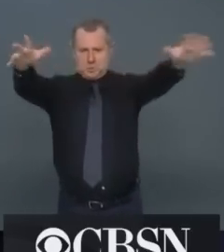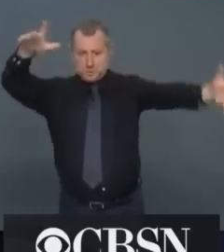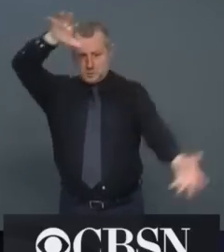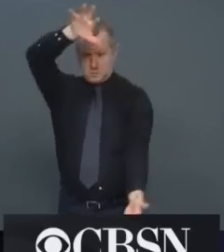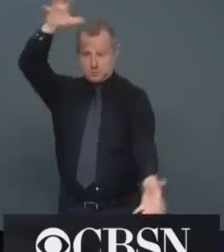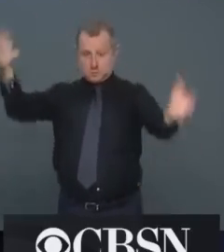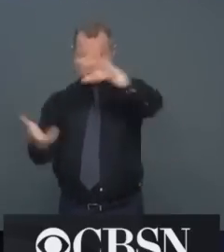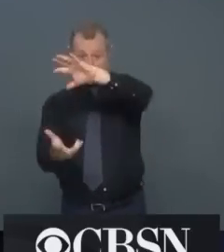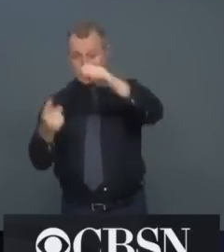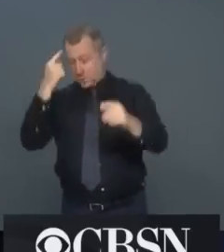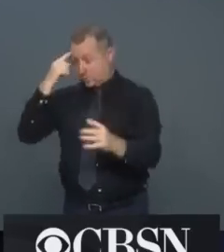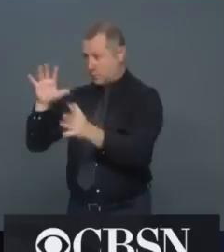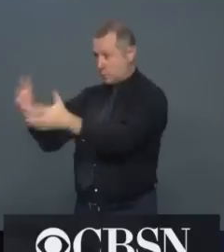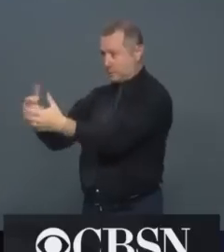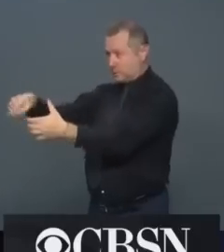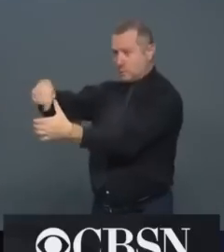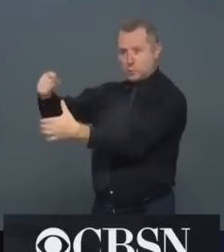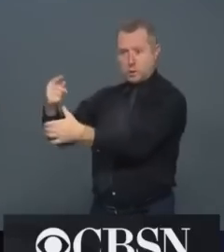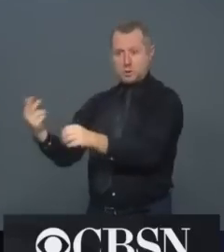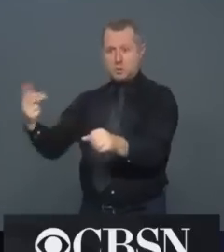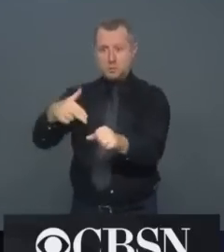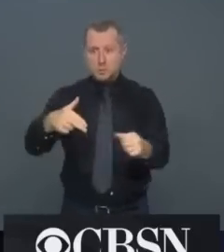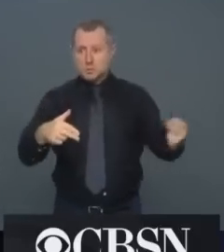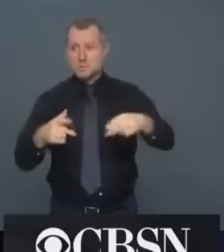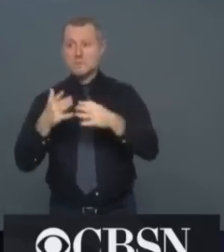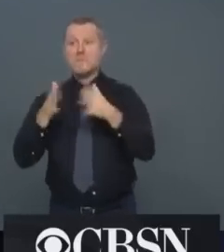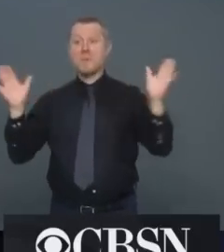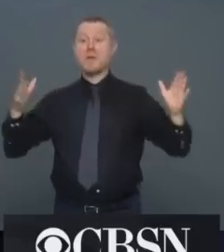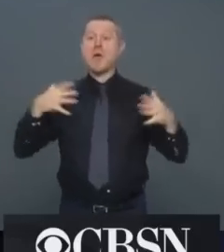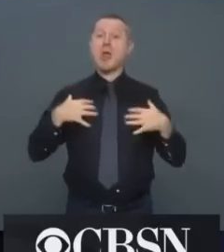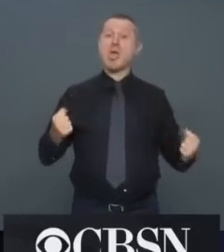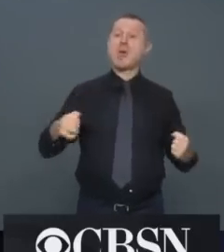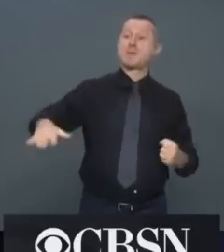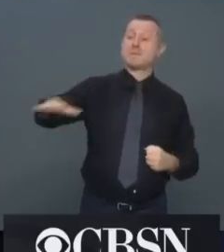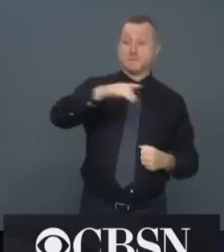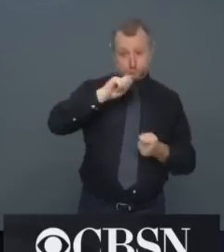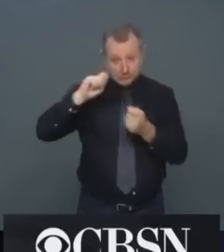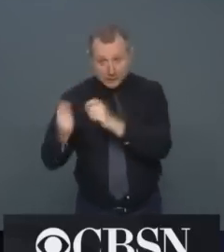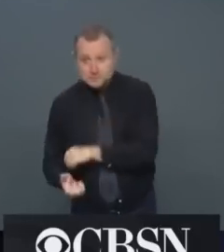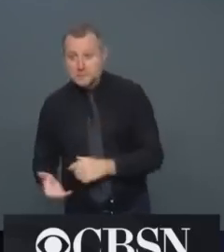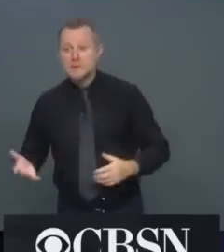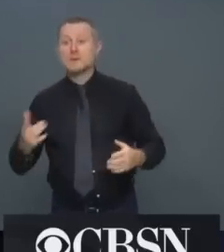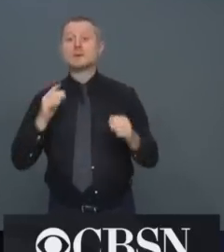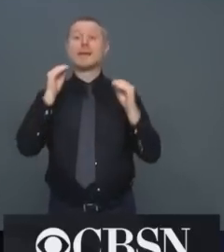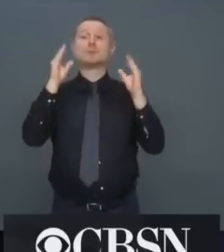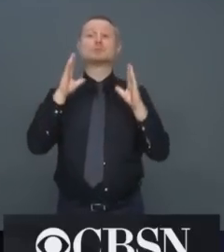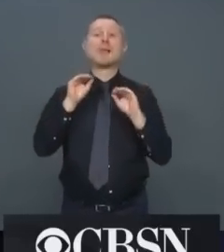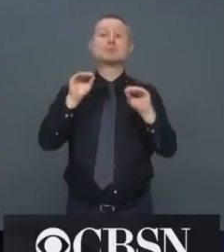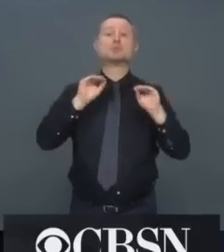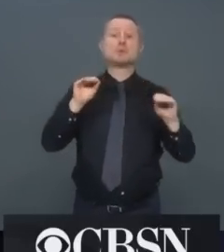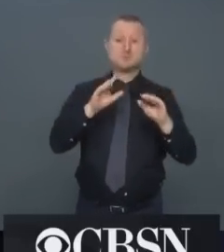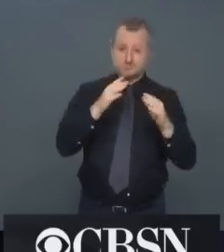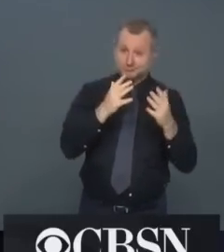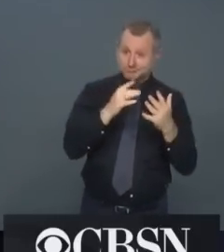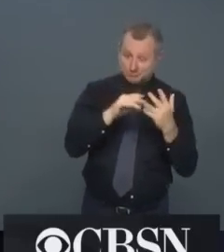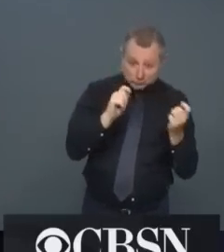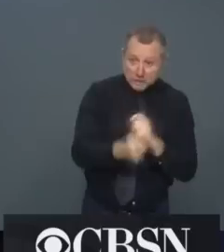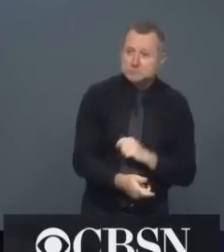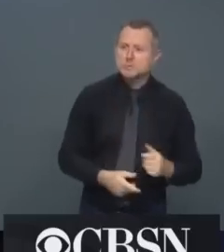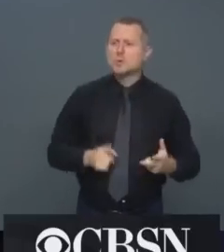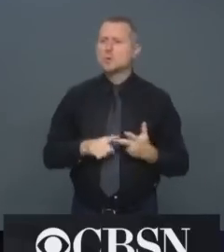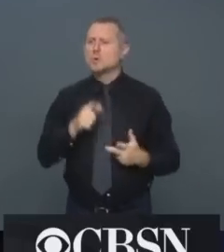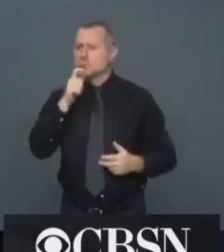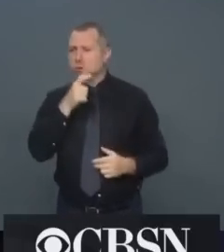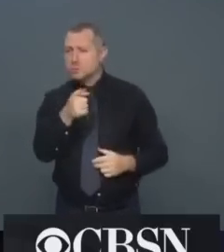Functions change. Our public health function is changing. By the way, our education function just changed. Whoever heard of remote